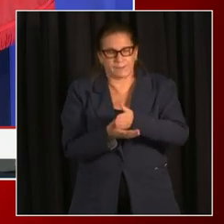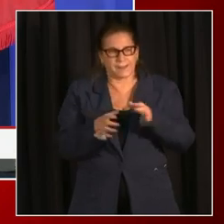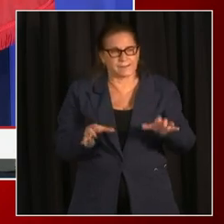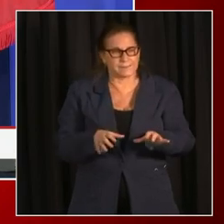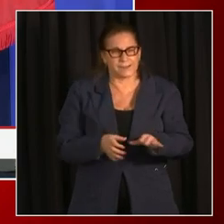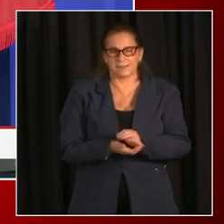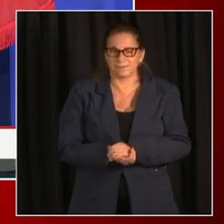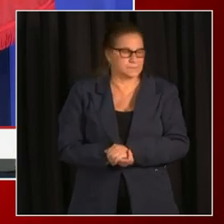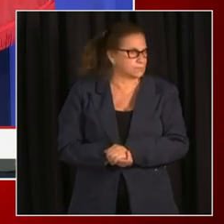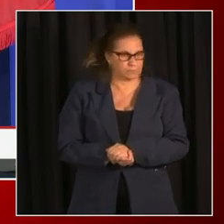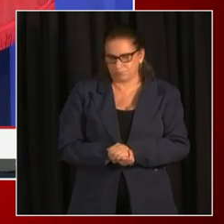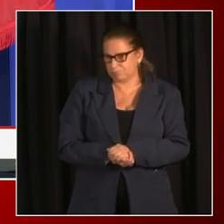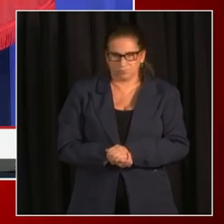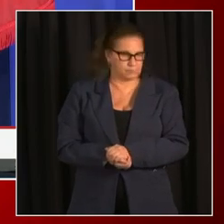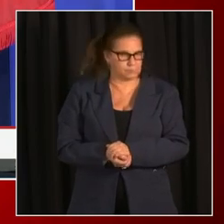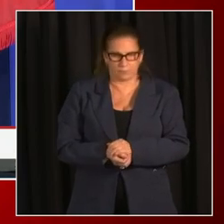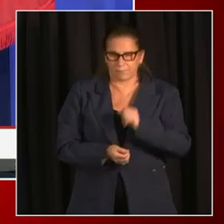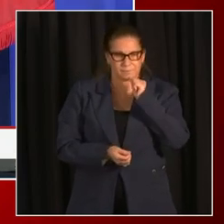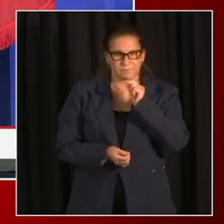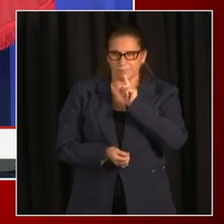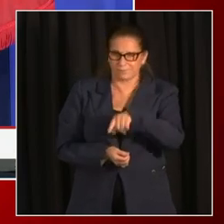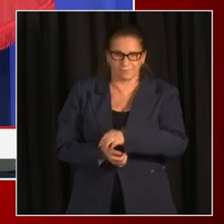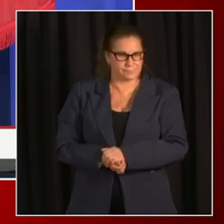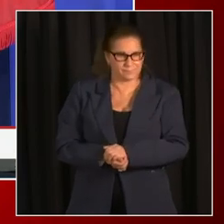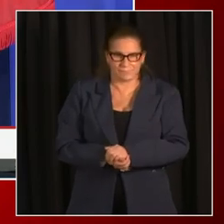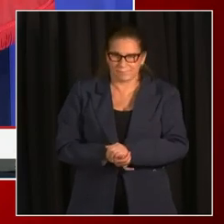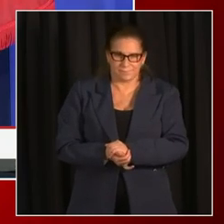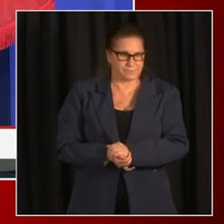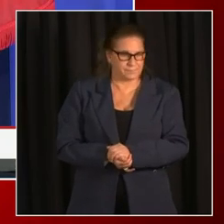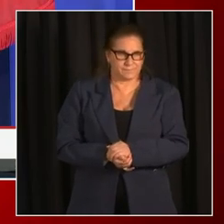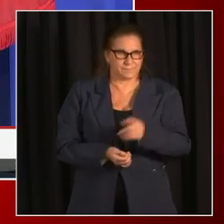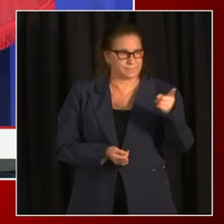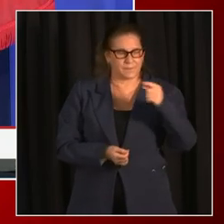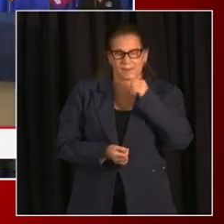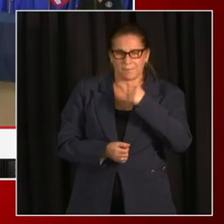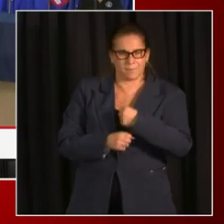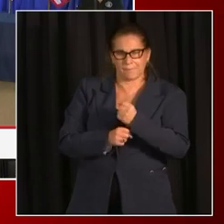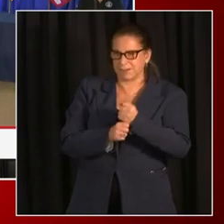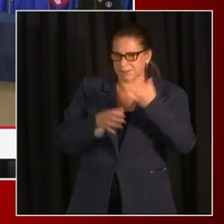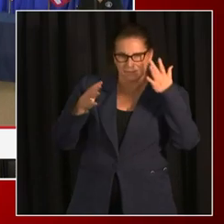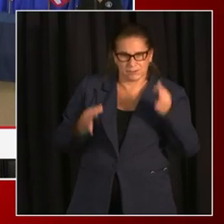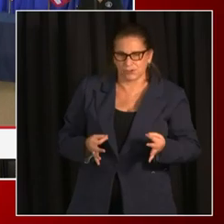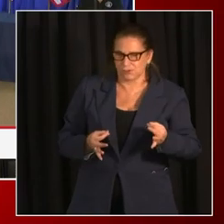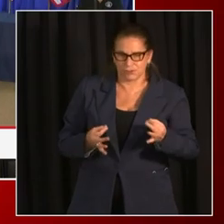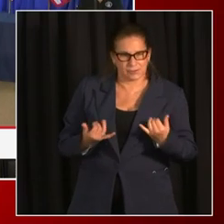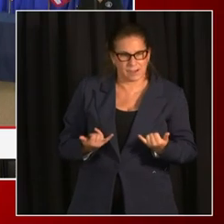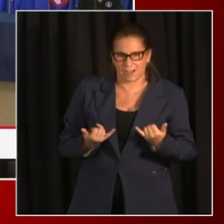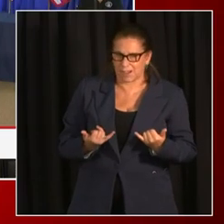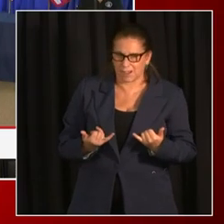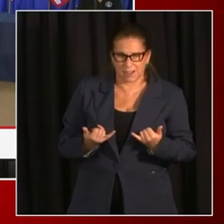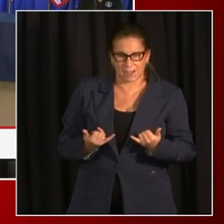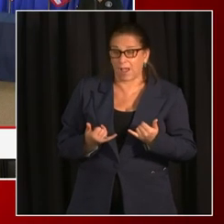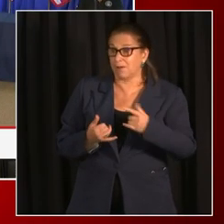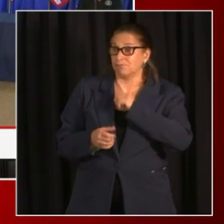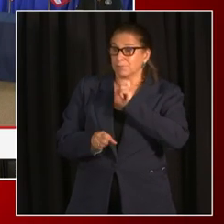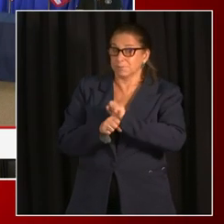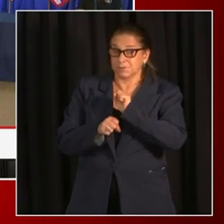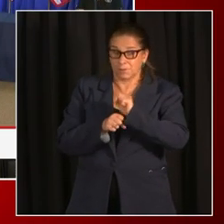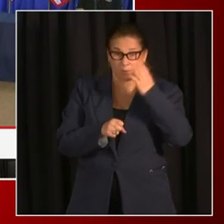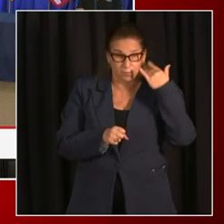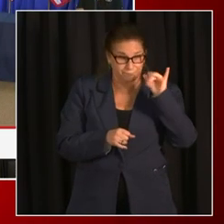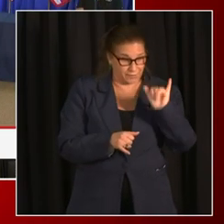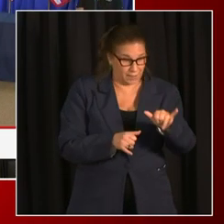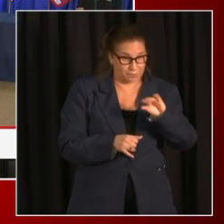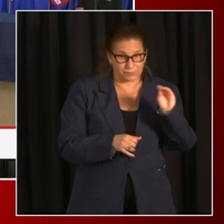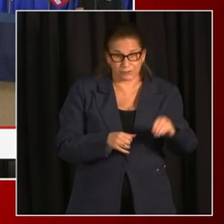ahead. That's a great question, Mark. We have not operated in our decision-making at creating absolute percentages